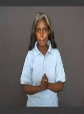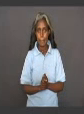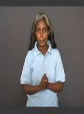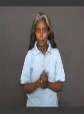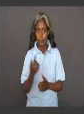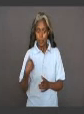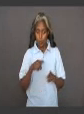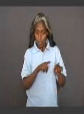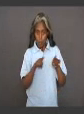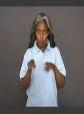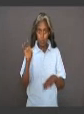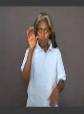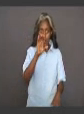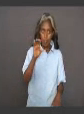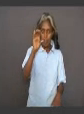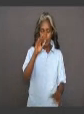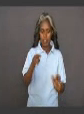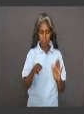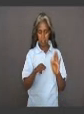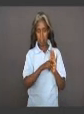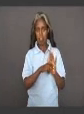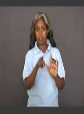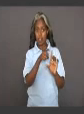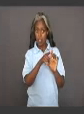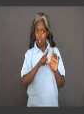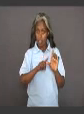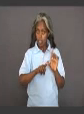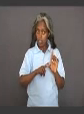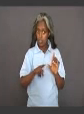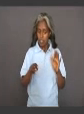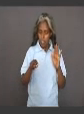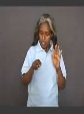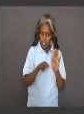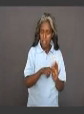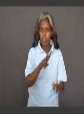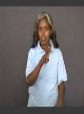We also find that a negative angle is negative